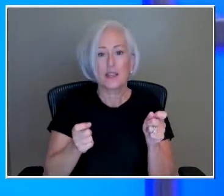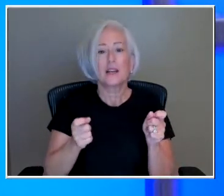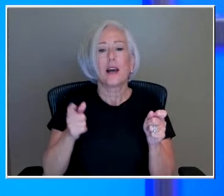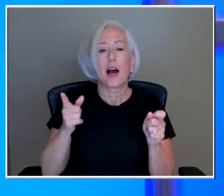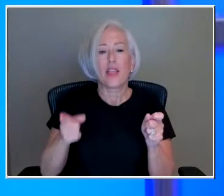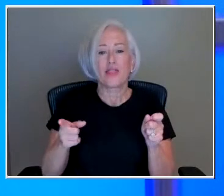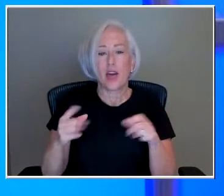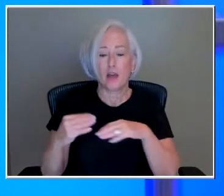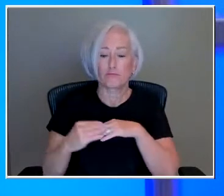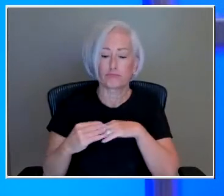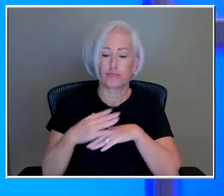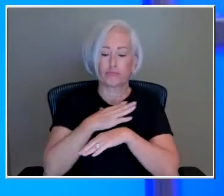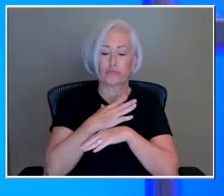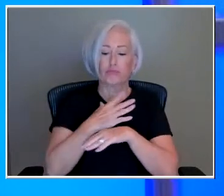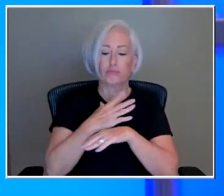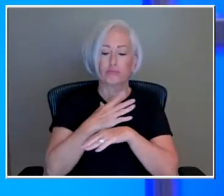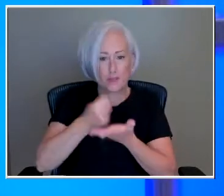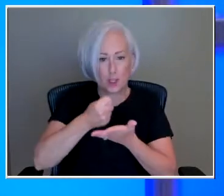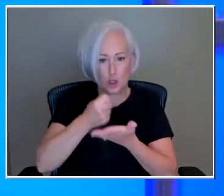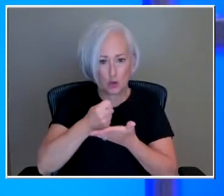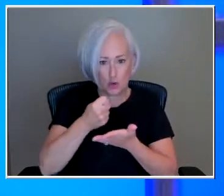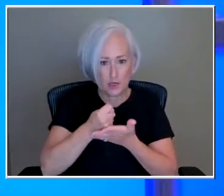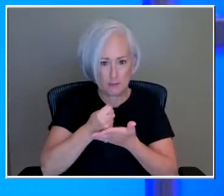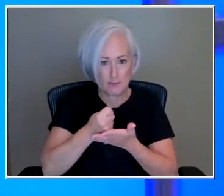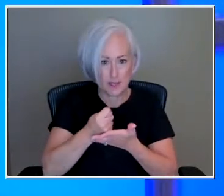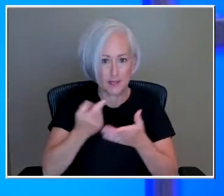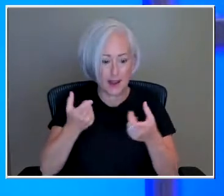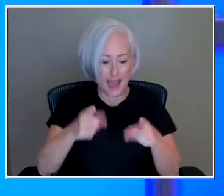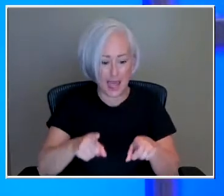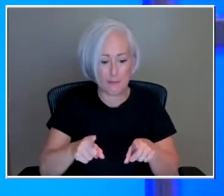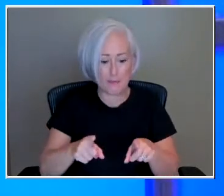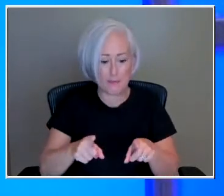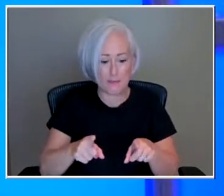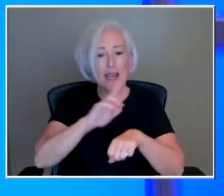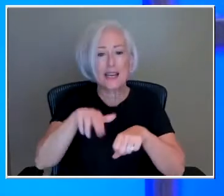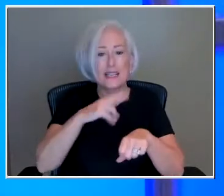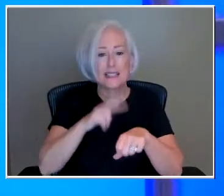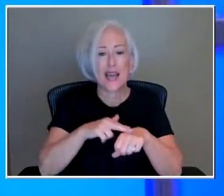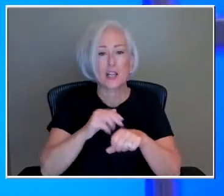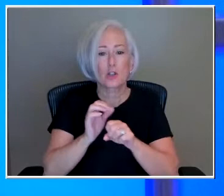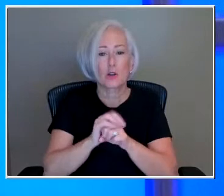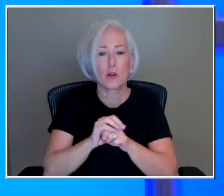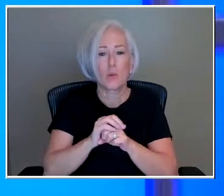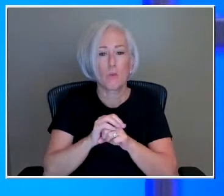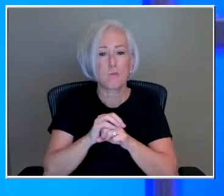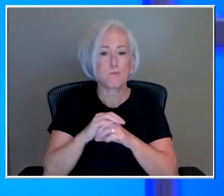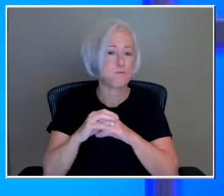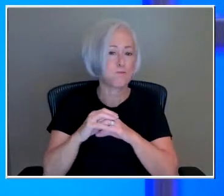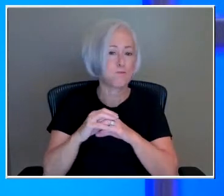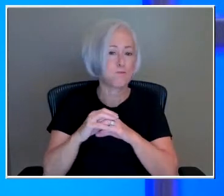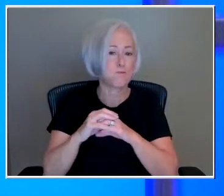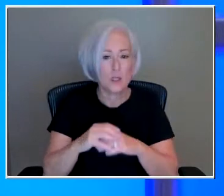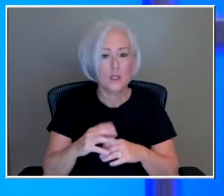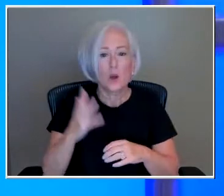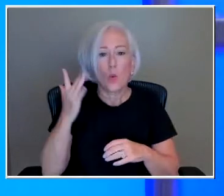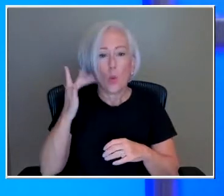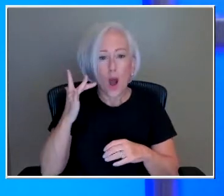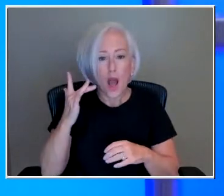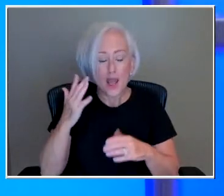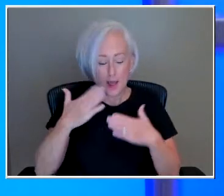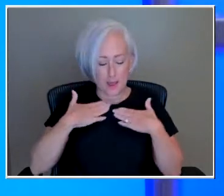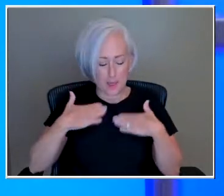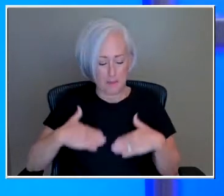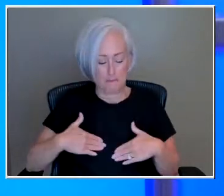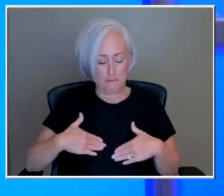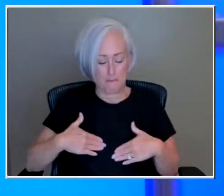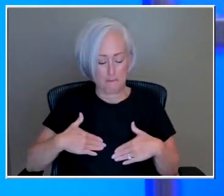occur because there's a little bit of natural inflammation in the brain after the procedure is done. The body senses damage, the heated part of the brain. So there's a